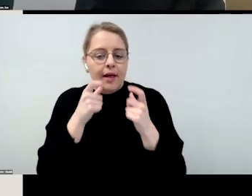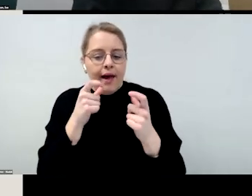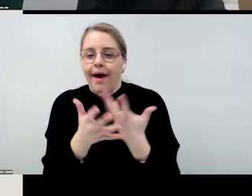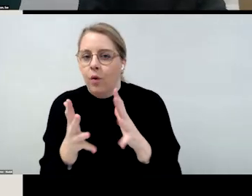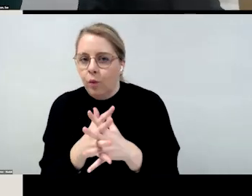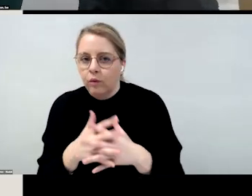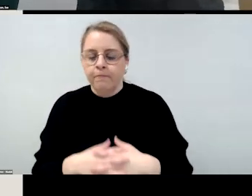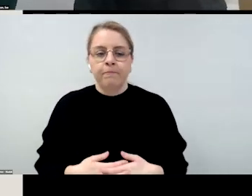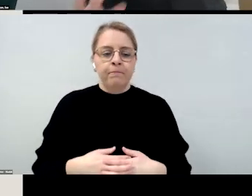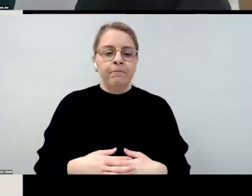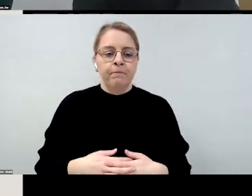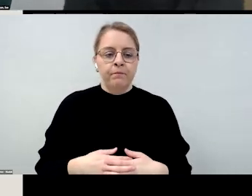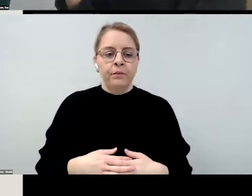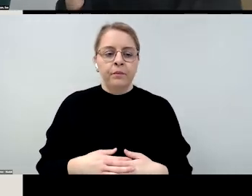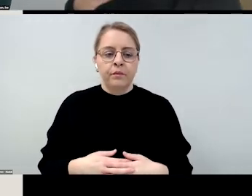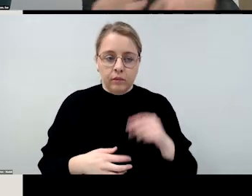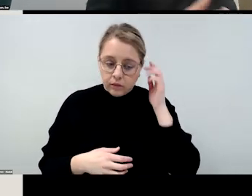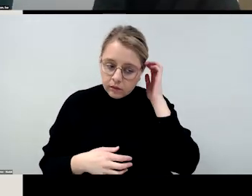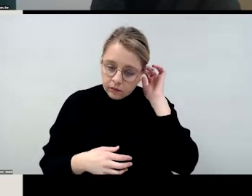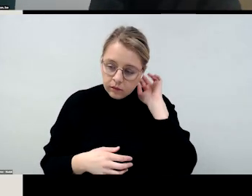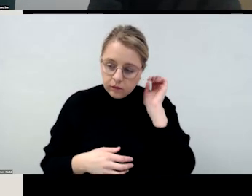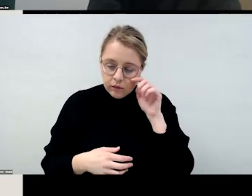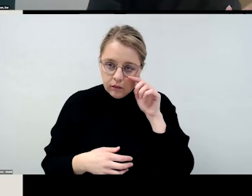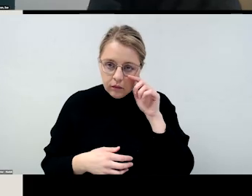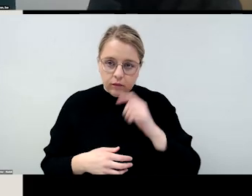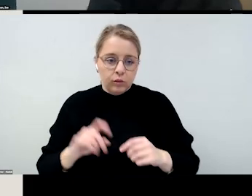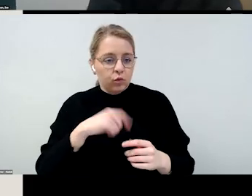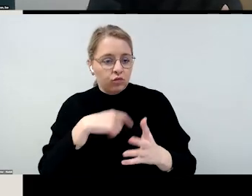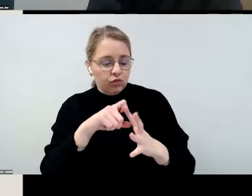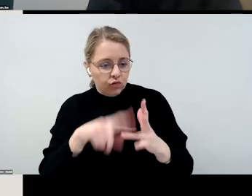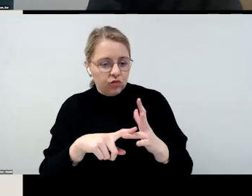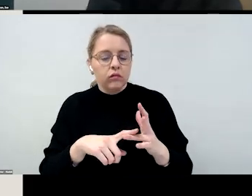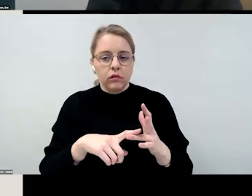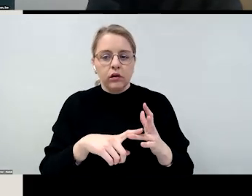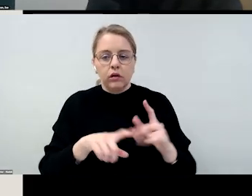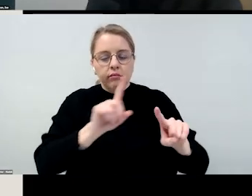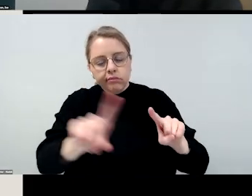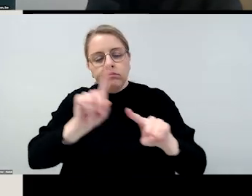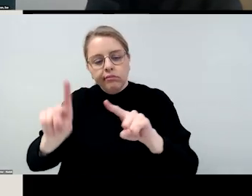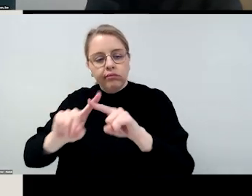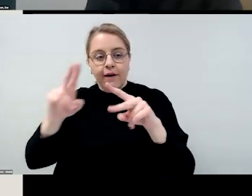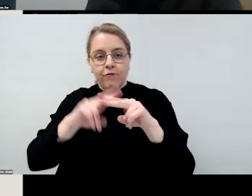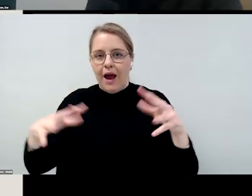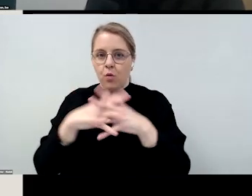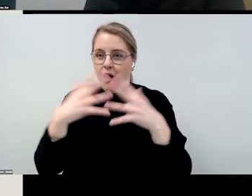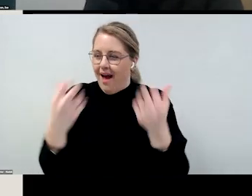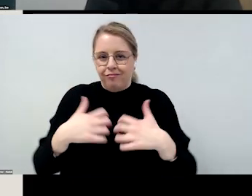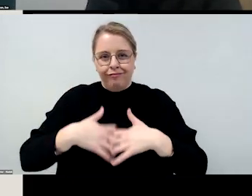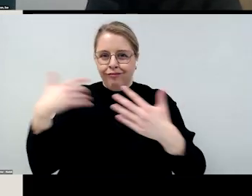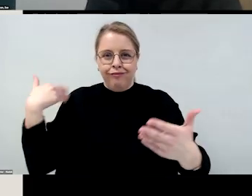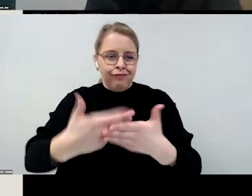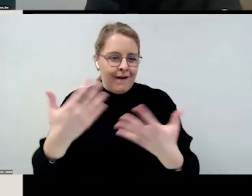one of the ways we can understand that is draw on multiple theoretical frameworks that already exist. The first